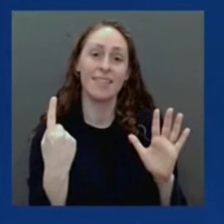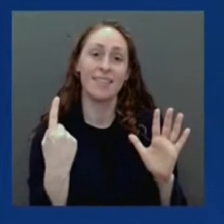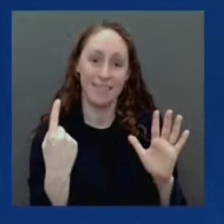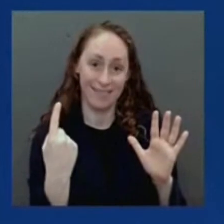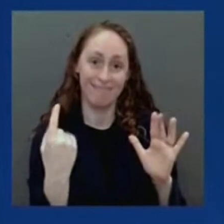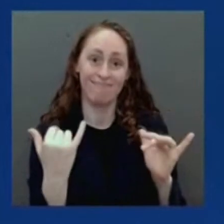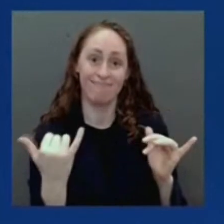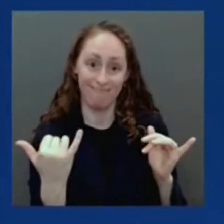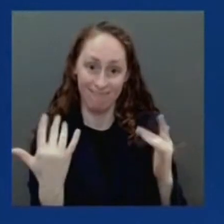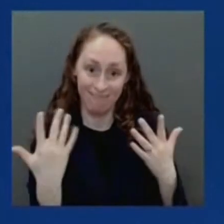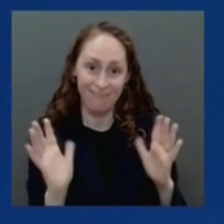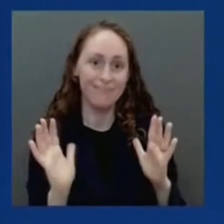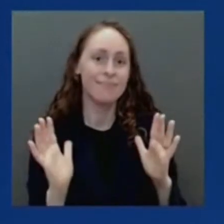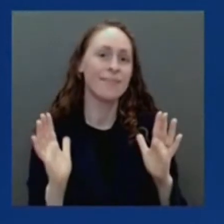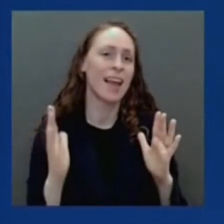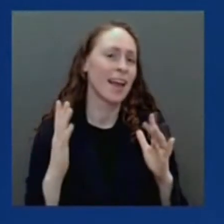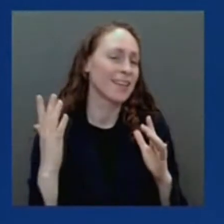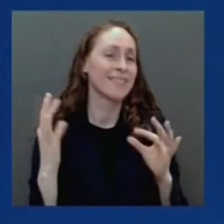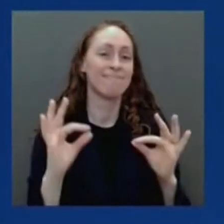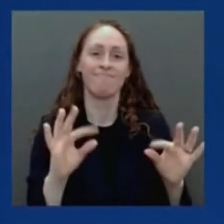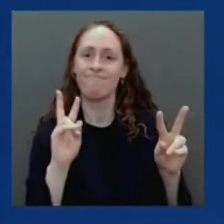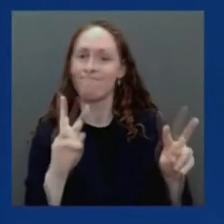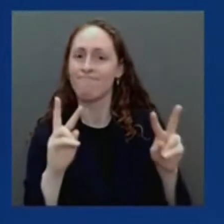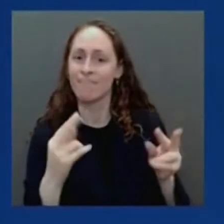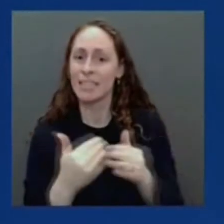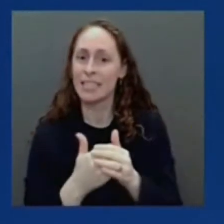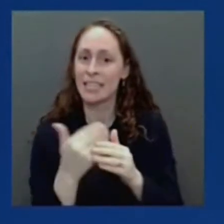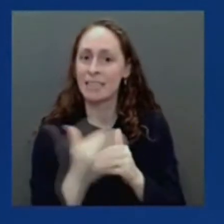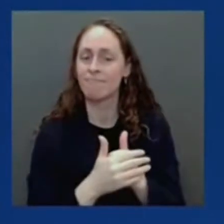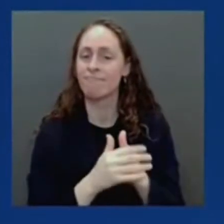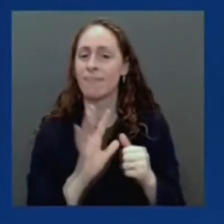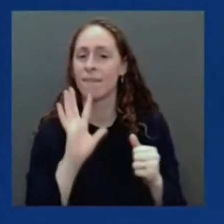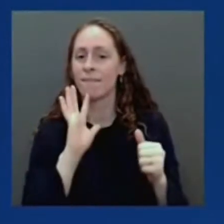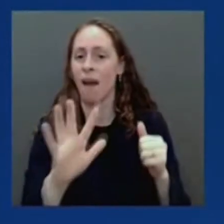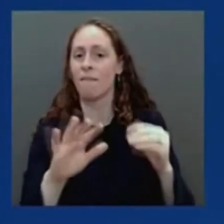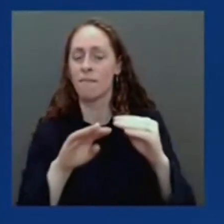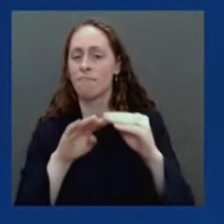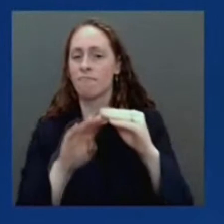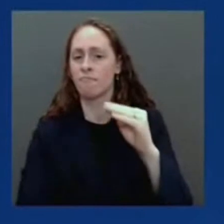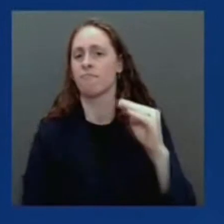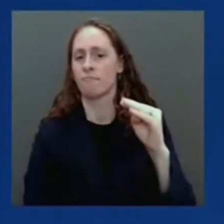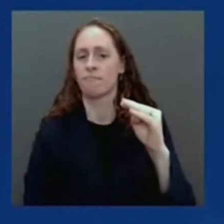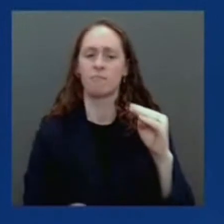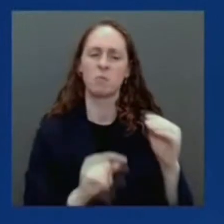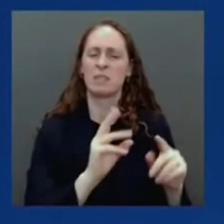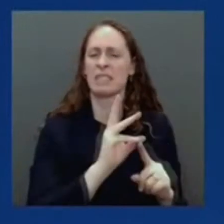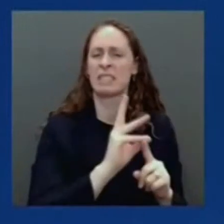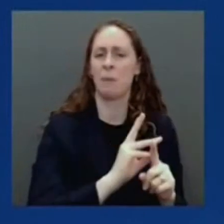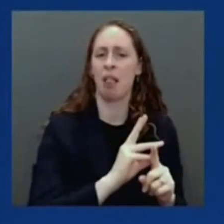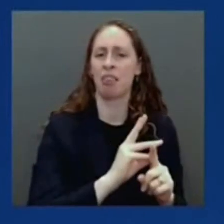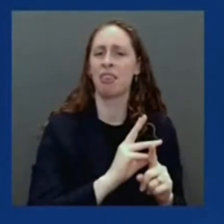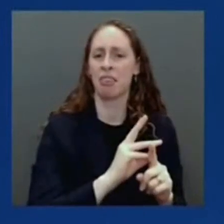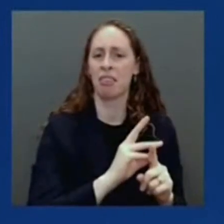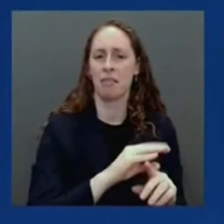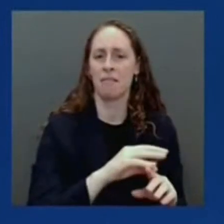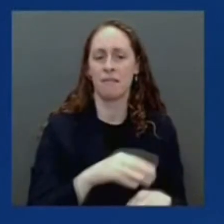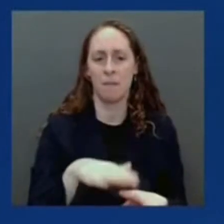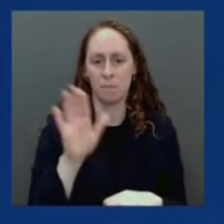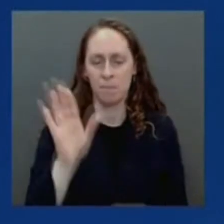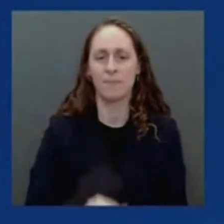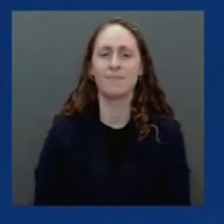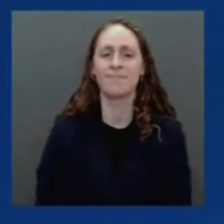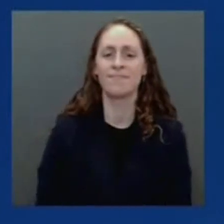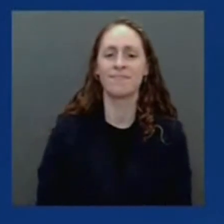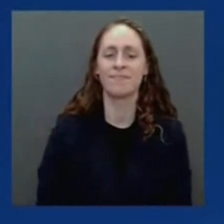and families is simple. We're doing everything we can to prepare now. We're taking all of the best